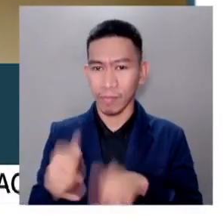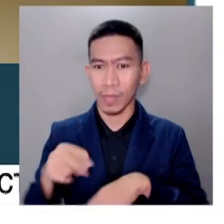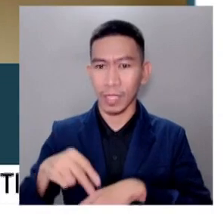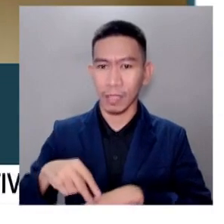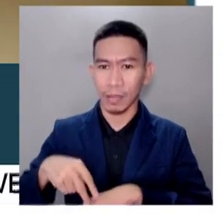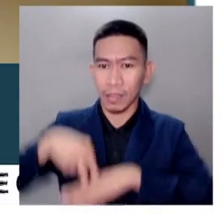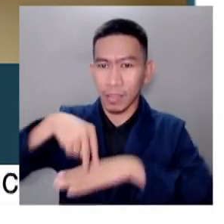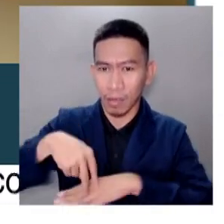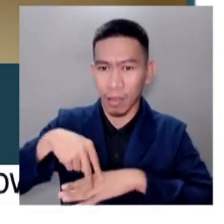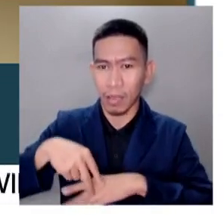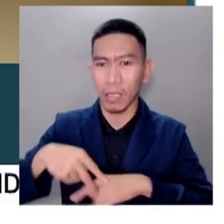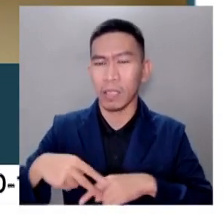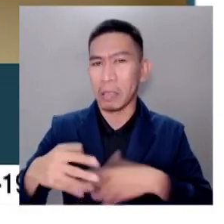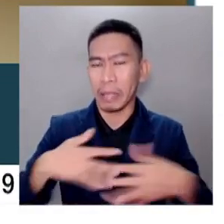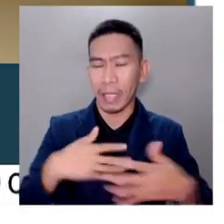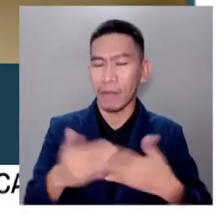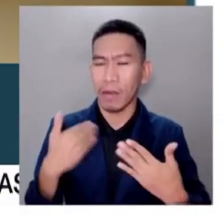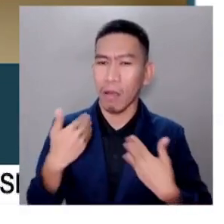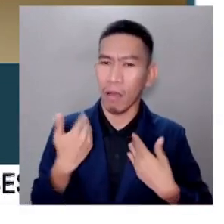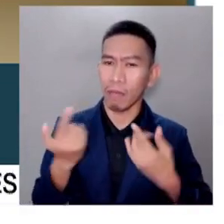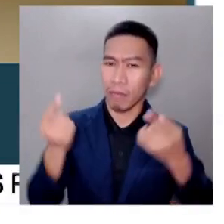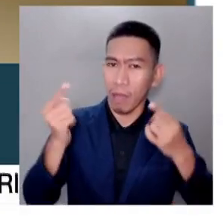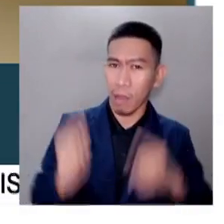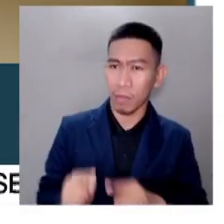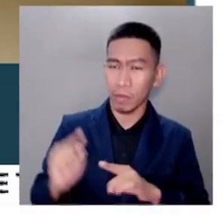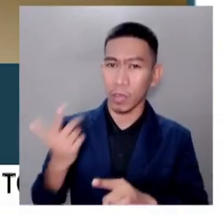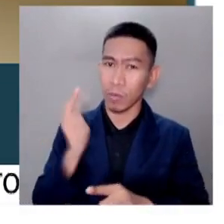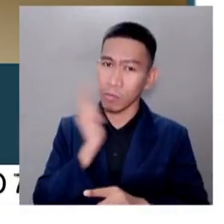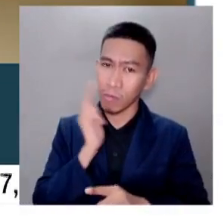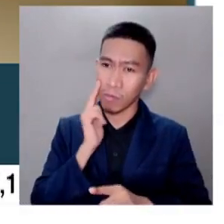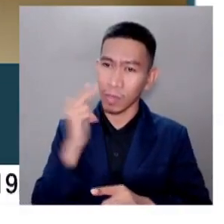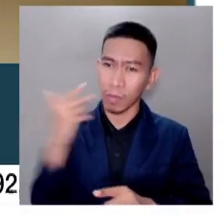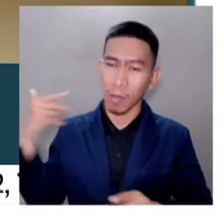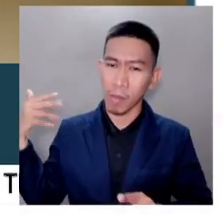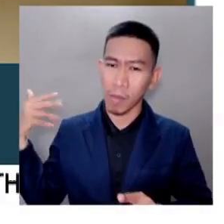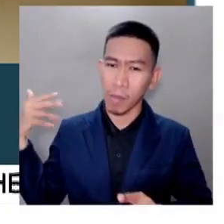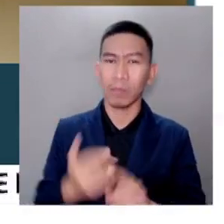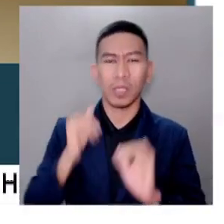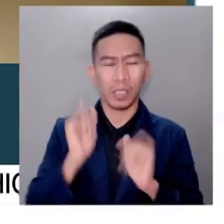being imposed during the Duterte regime. We have to be there